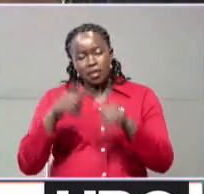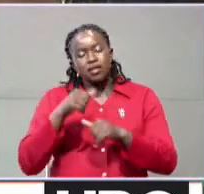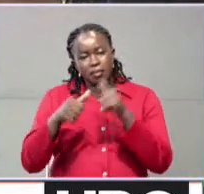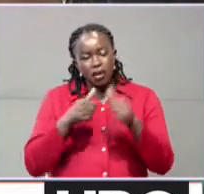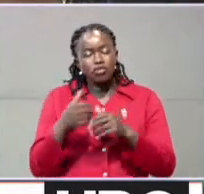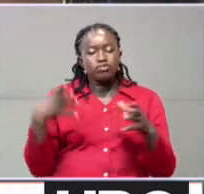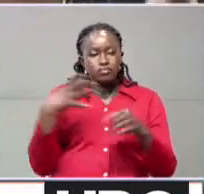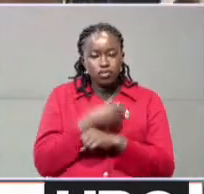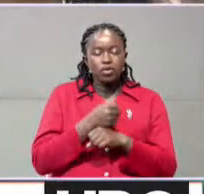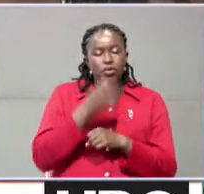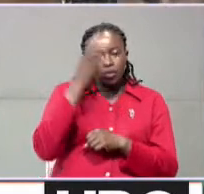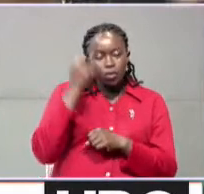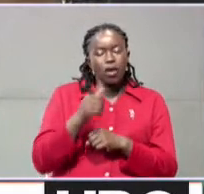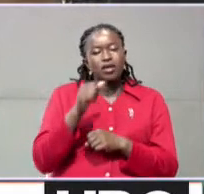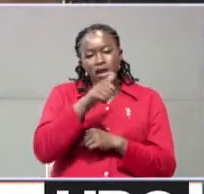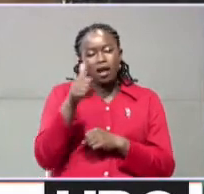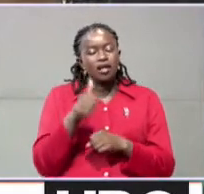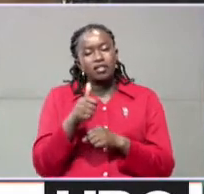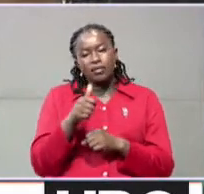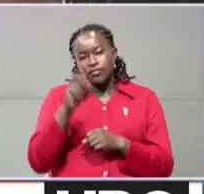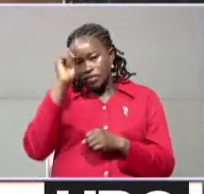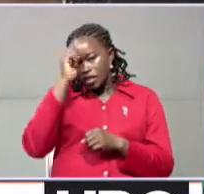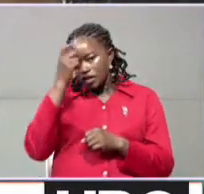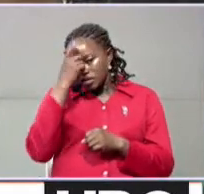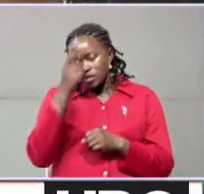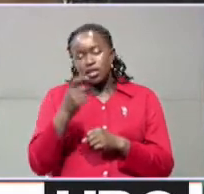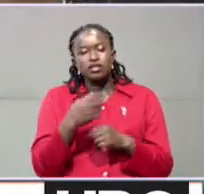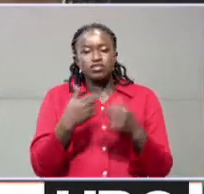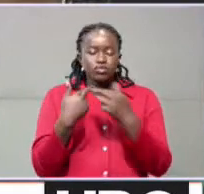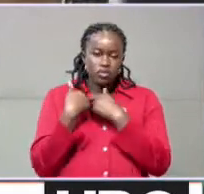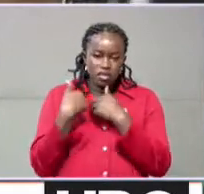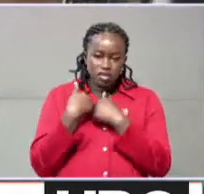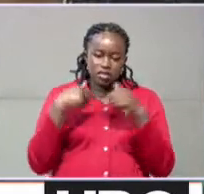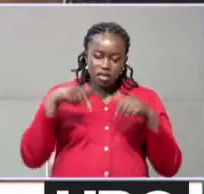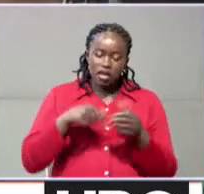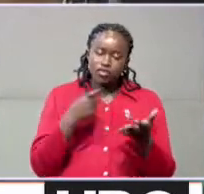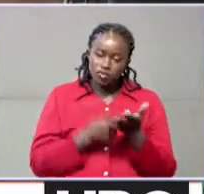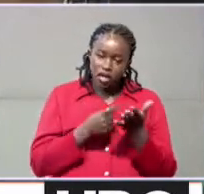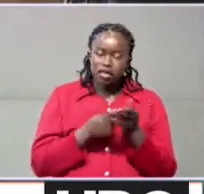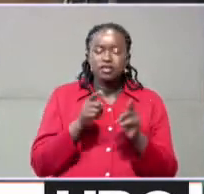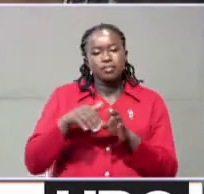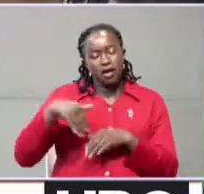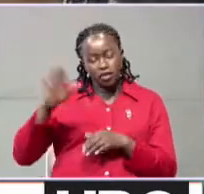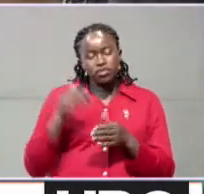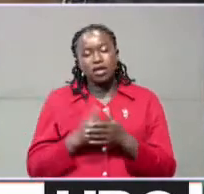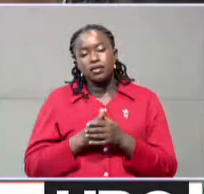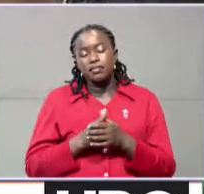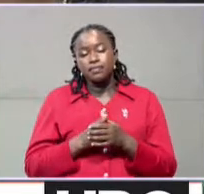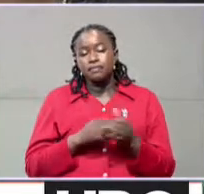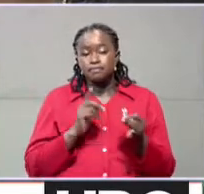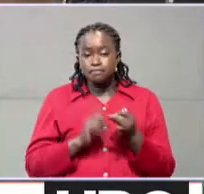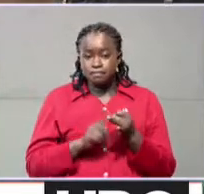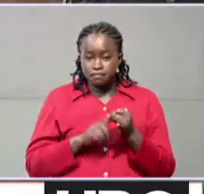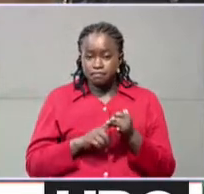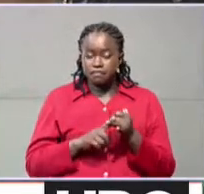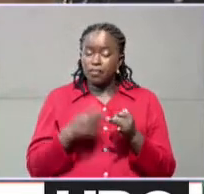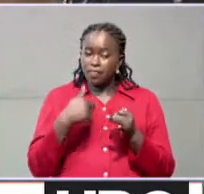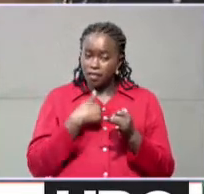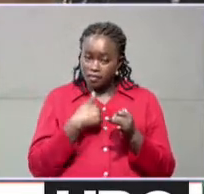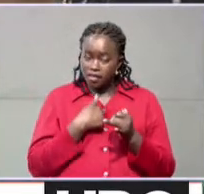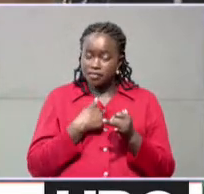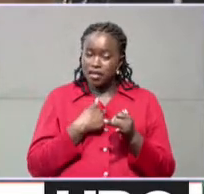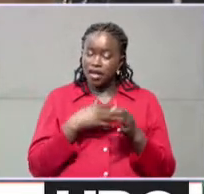of other state duties within and without uganda secondly i undertake